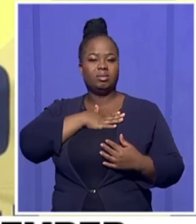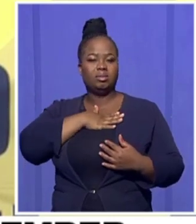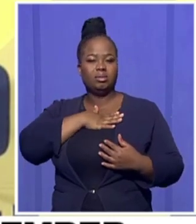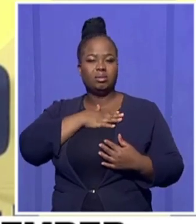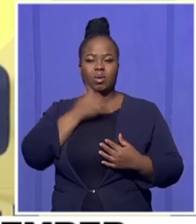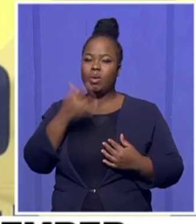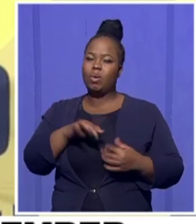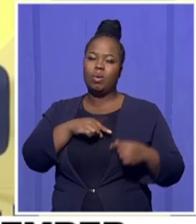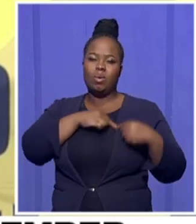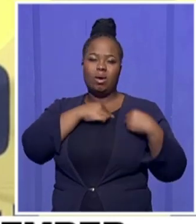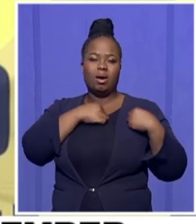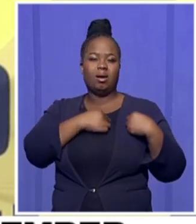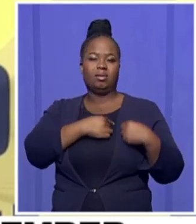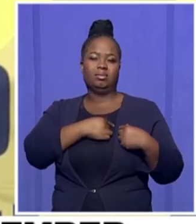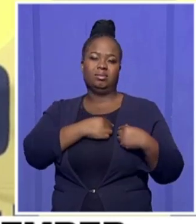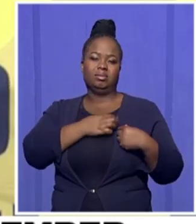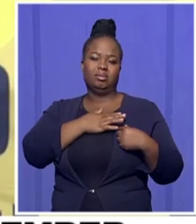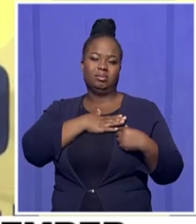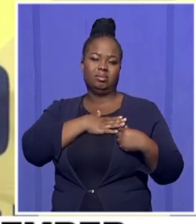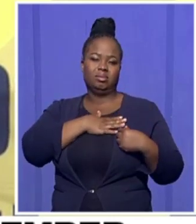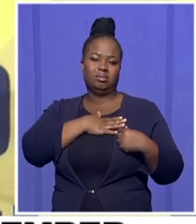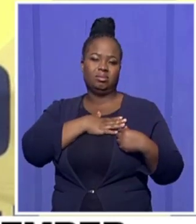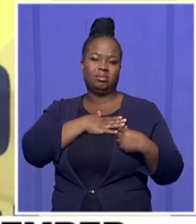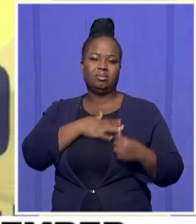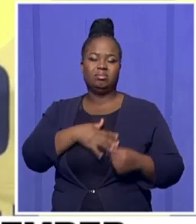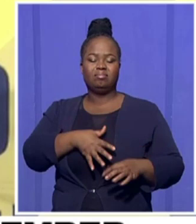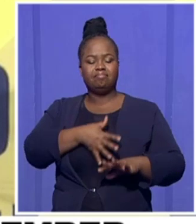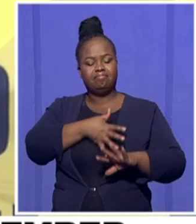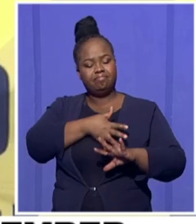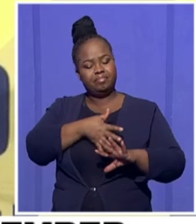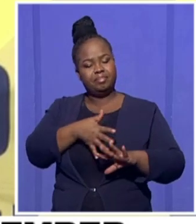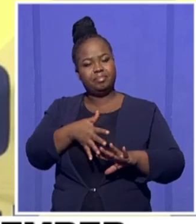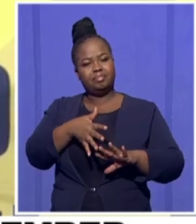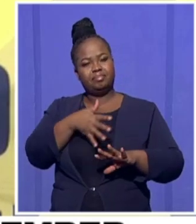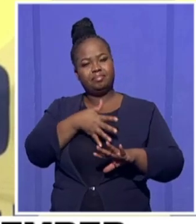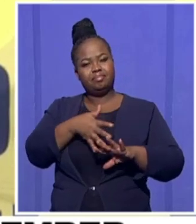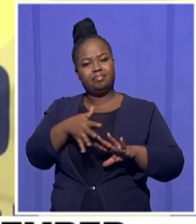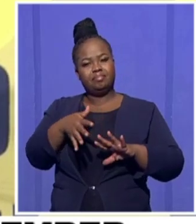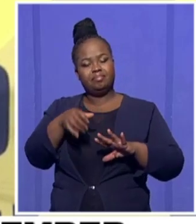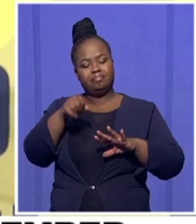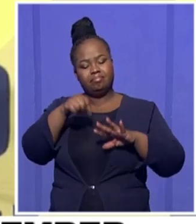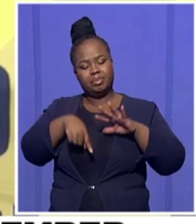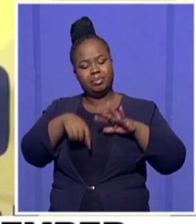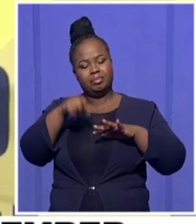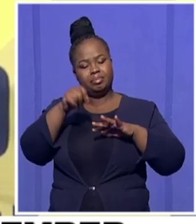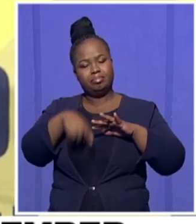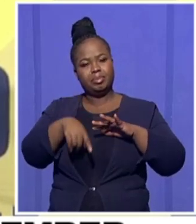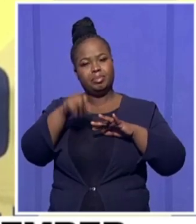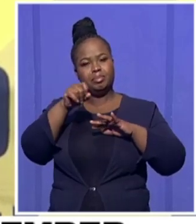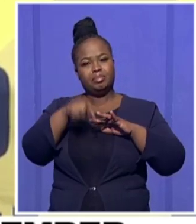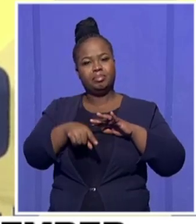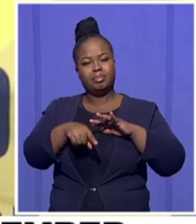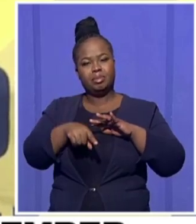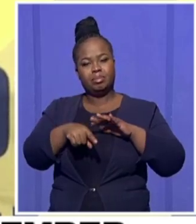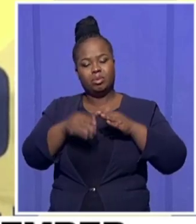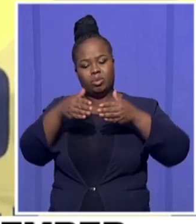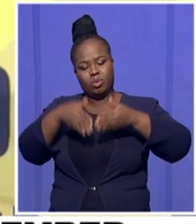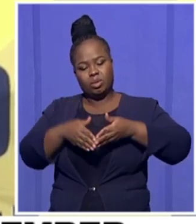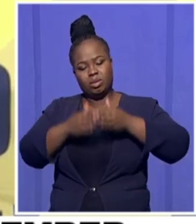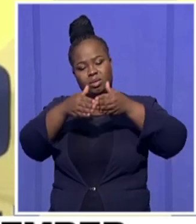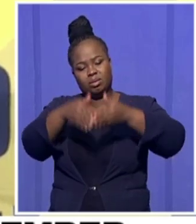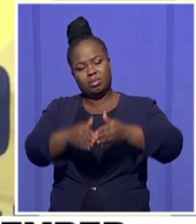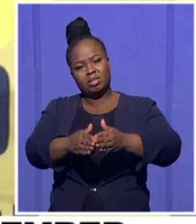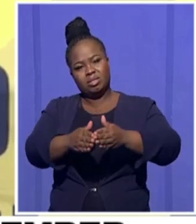heart. Oh, the bleeding drops of red where on the deck my